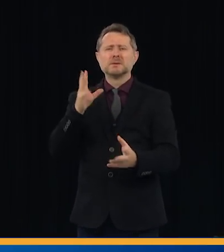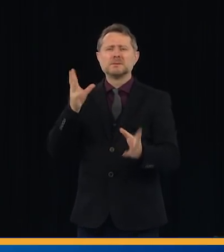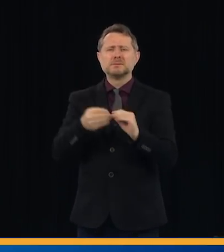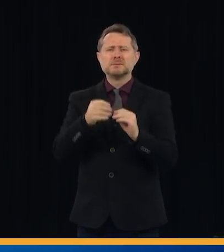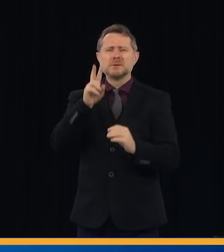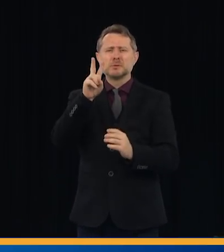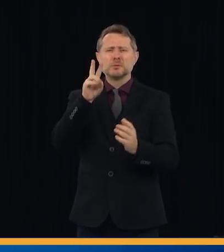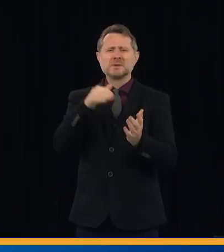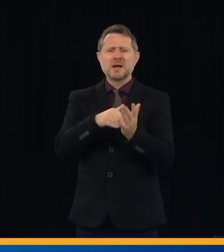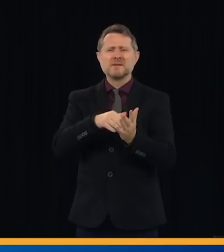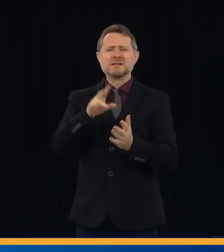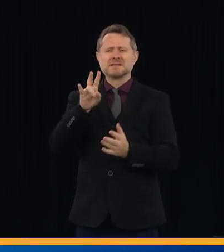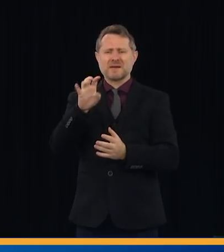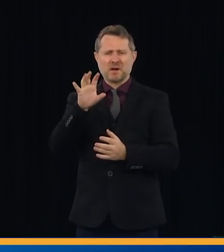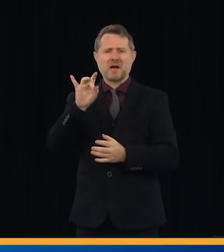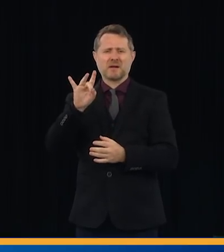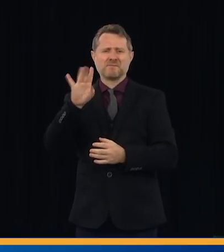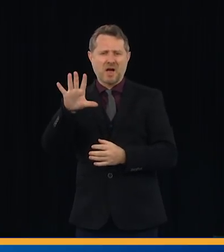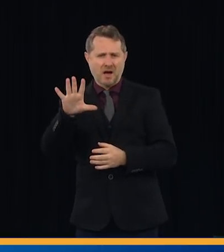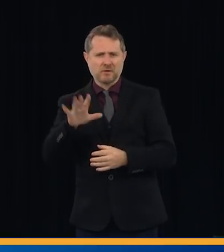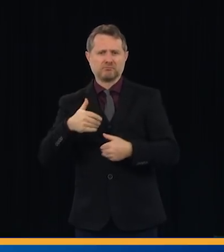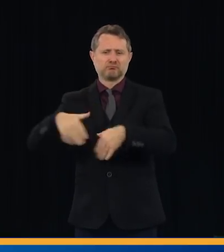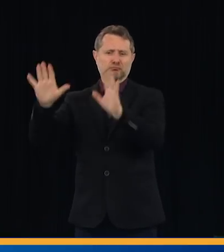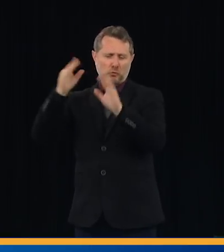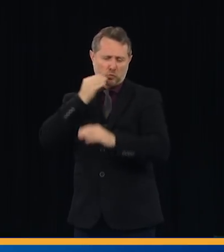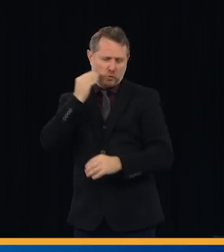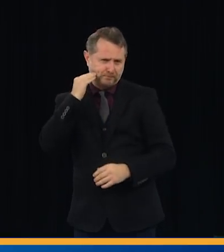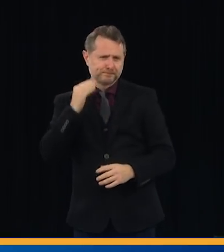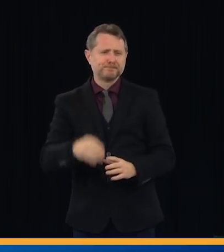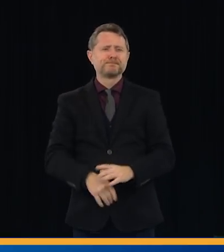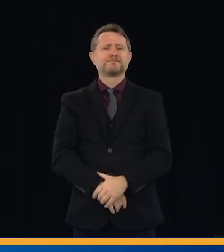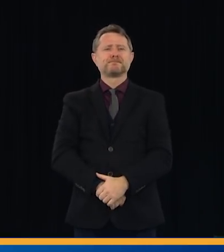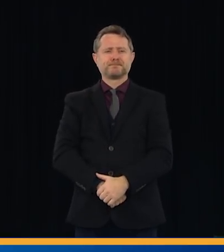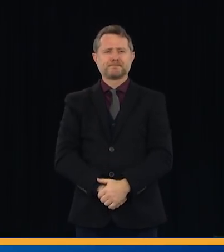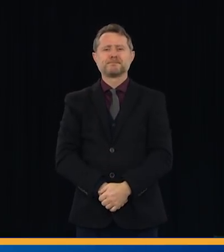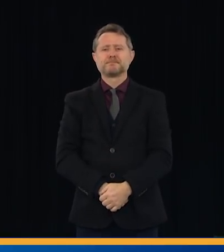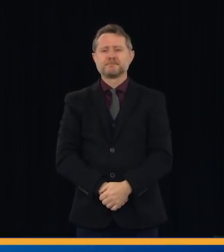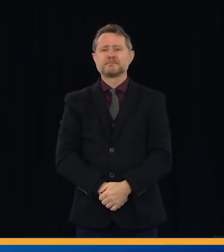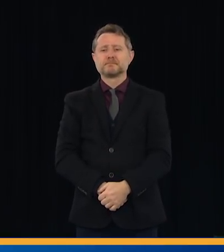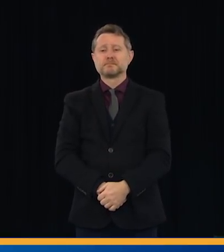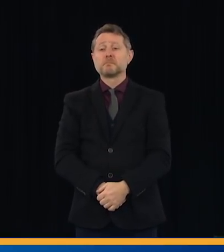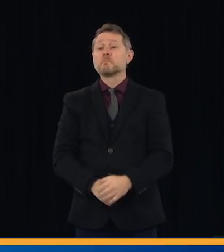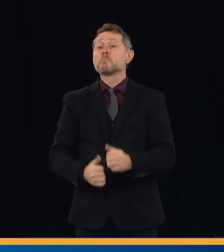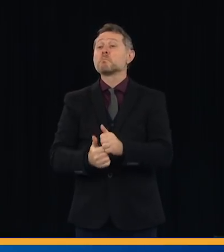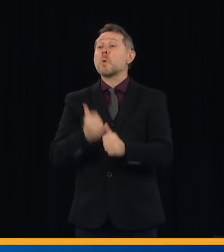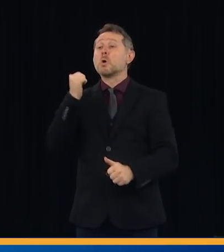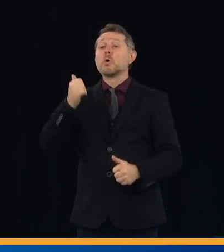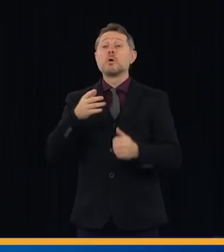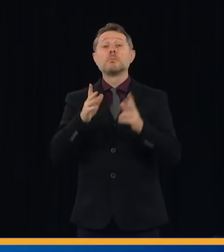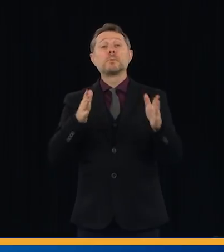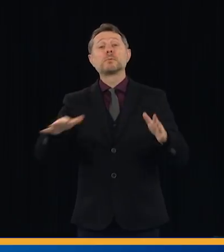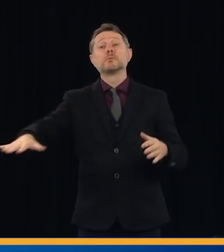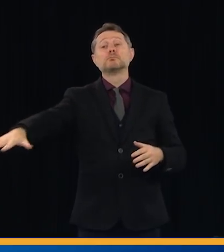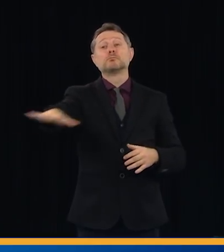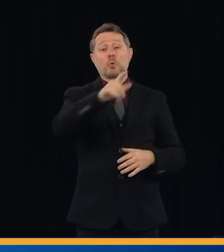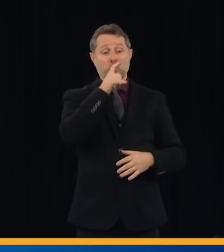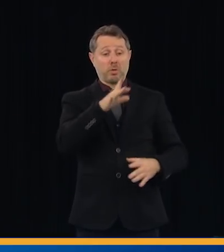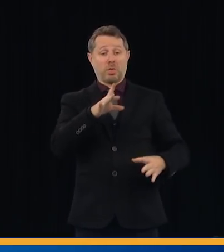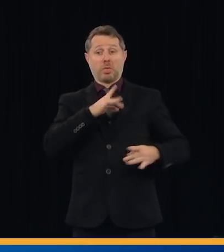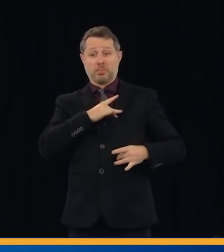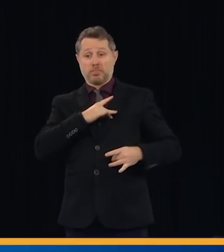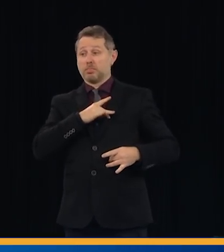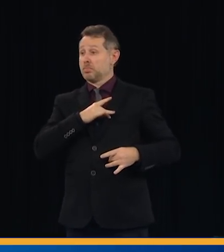the hospital, people get treated, people leave. Remember, most people never go into the hospital,